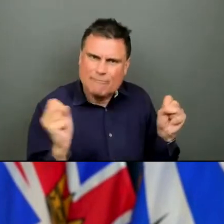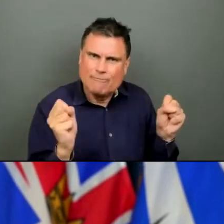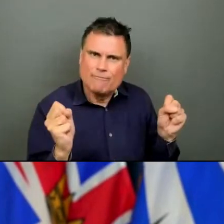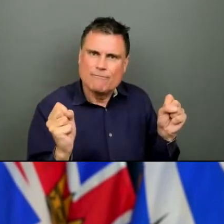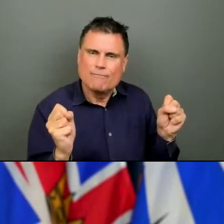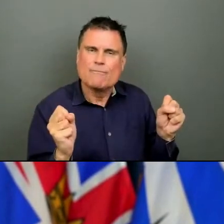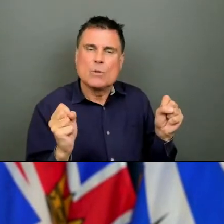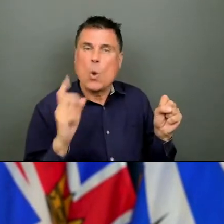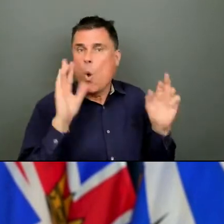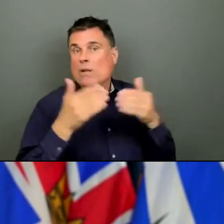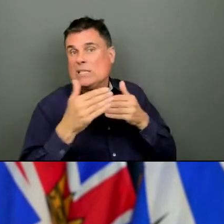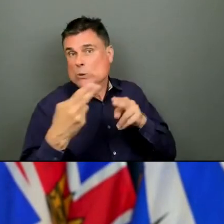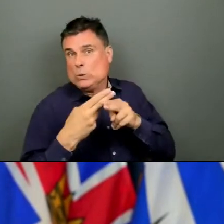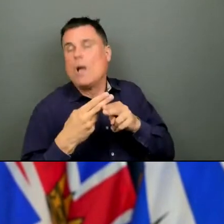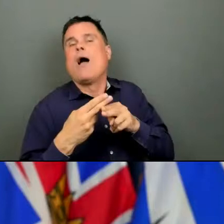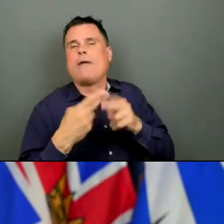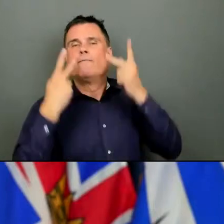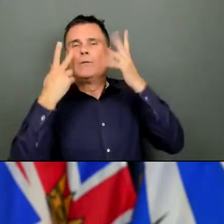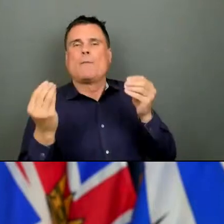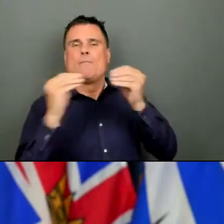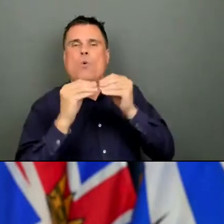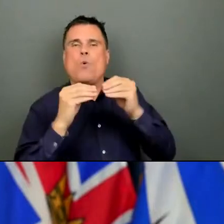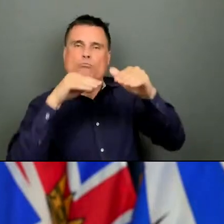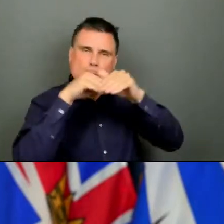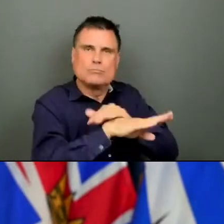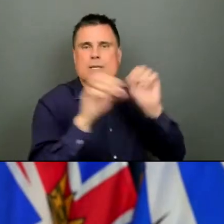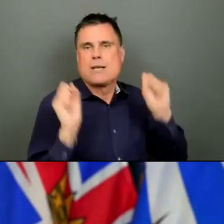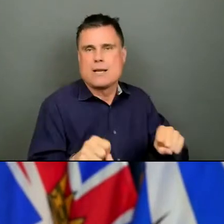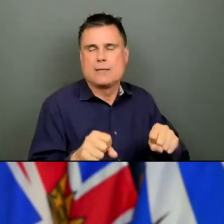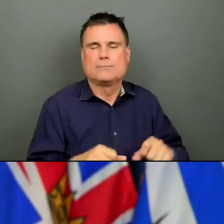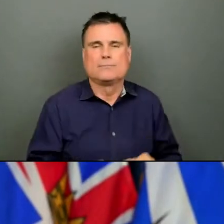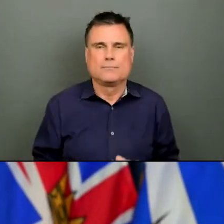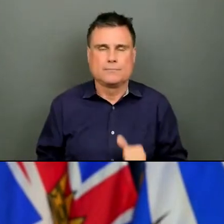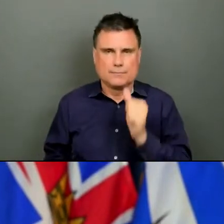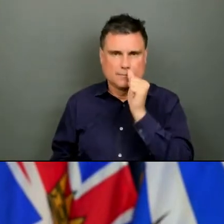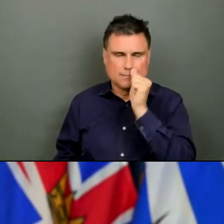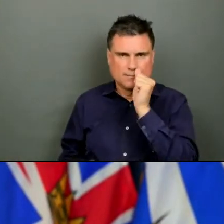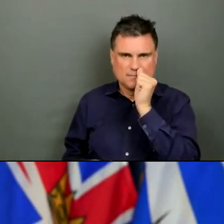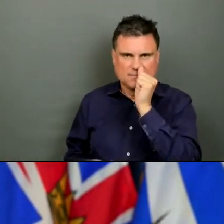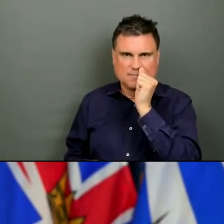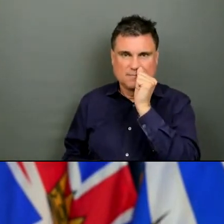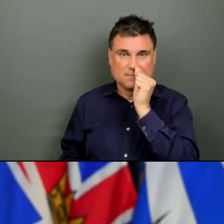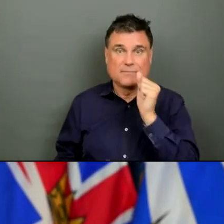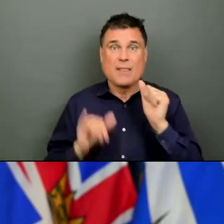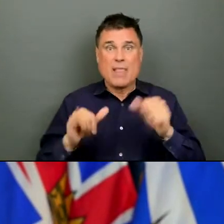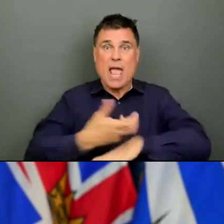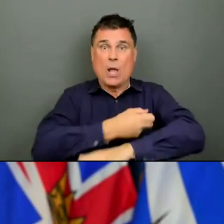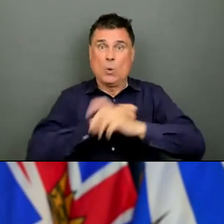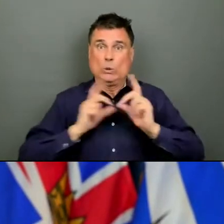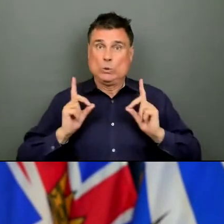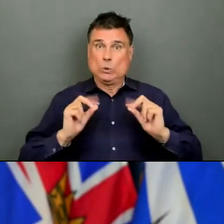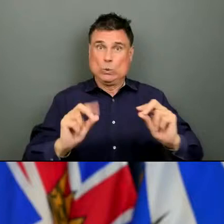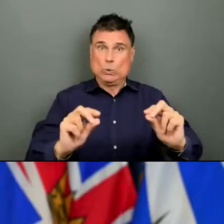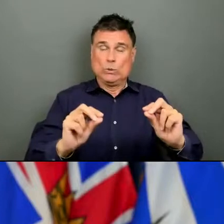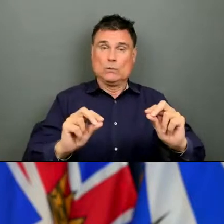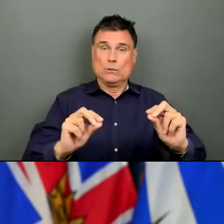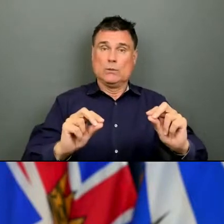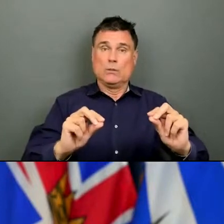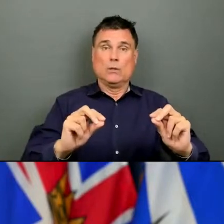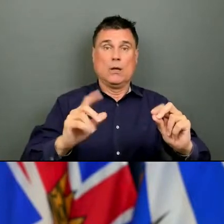it wasn't in March, it's not directly related to the phased easing of restrictions that we